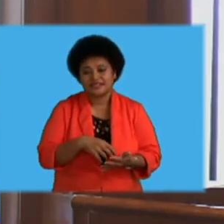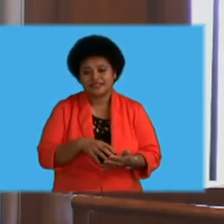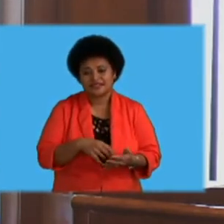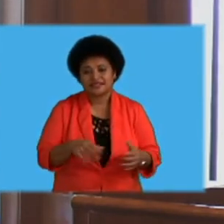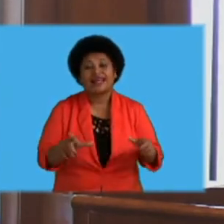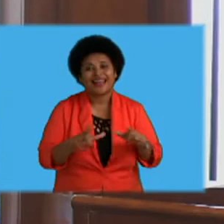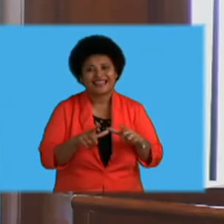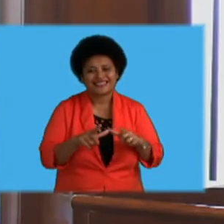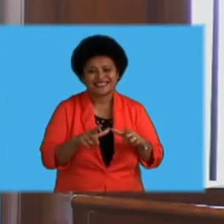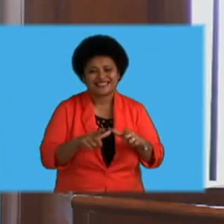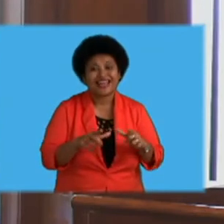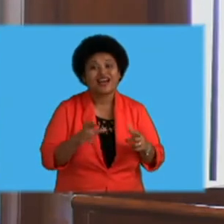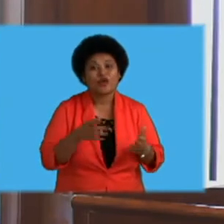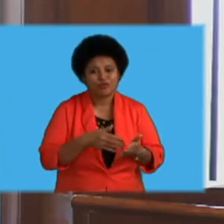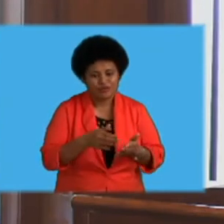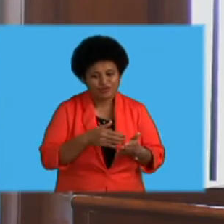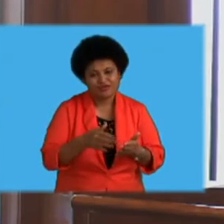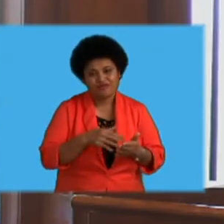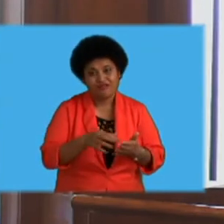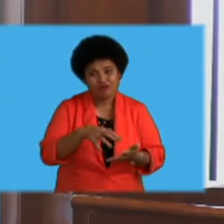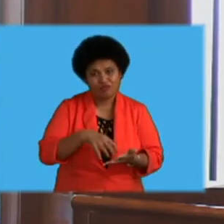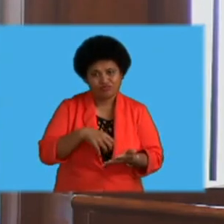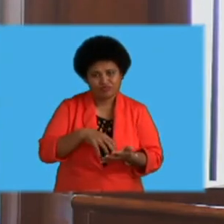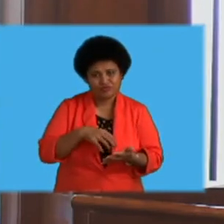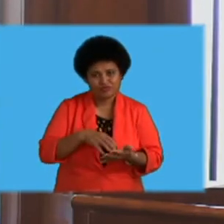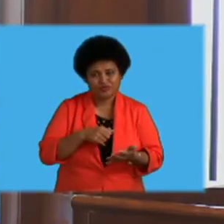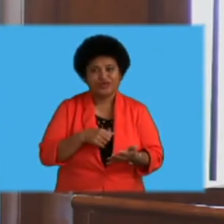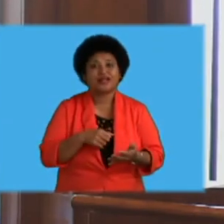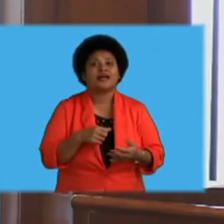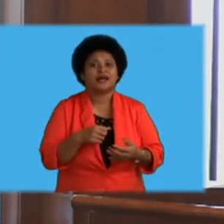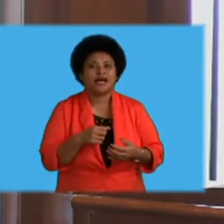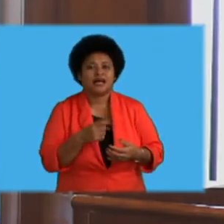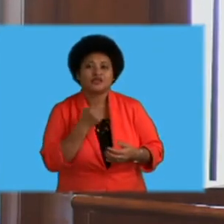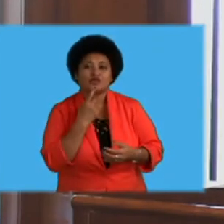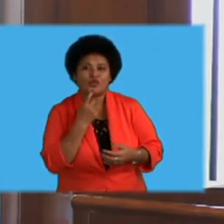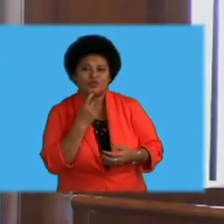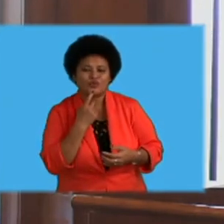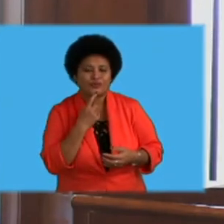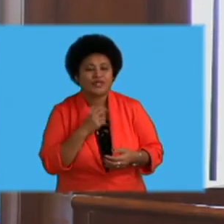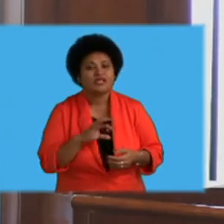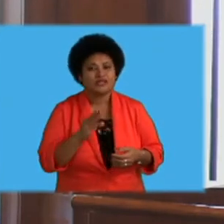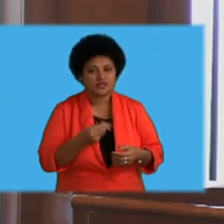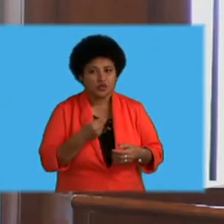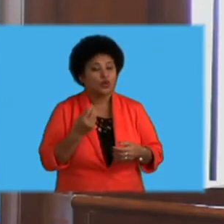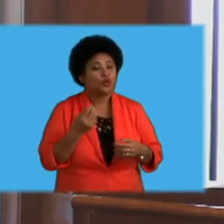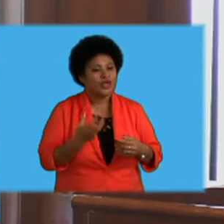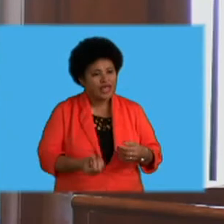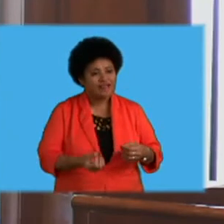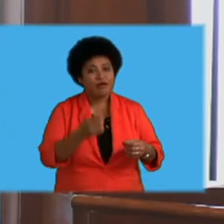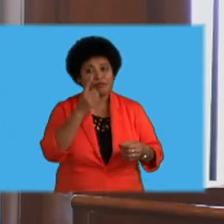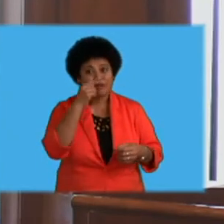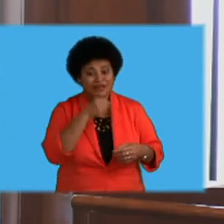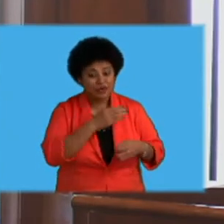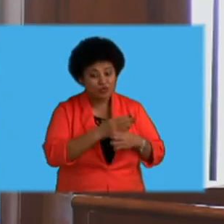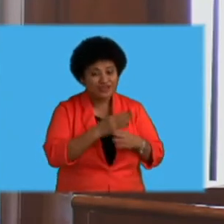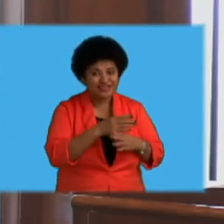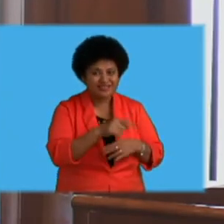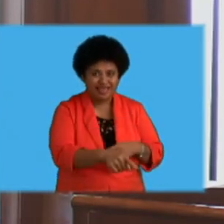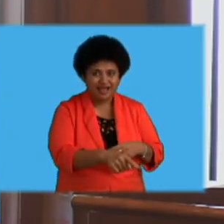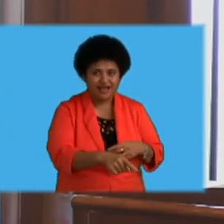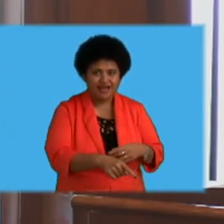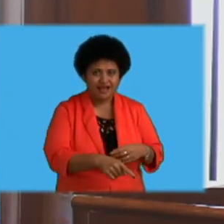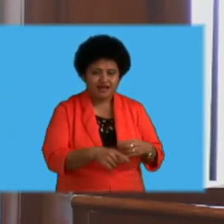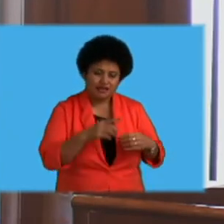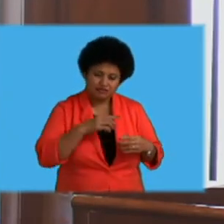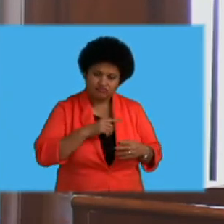House and the general public, there is a ministerial task force on the ground weekdays and weekends